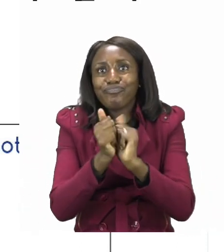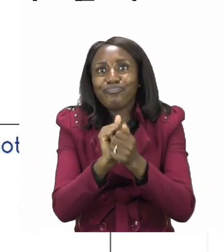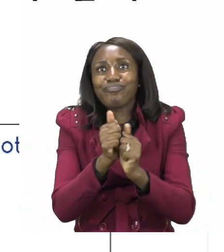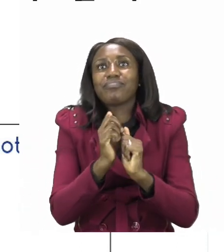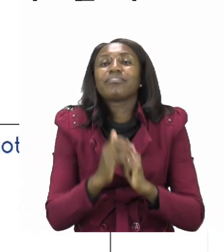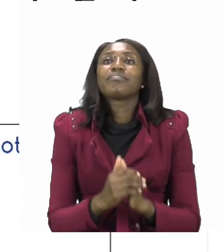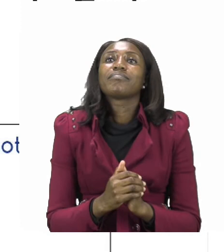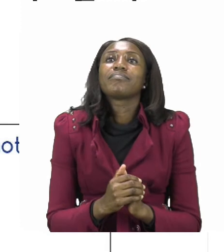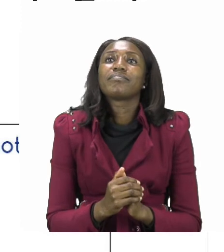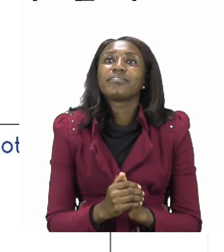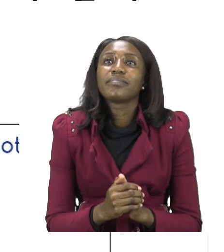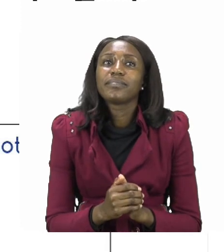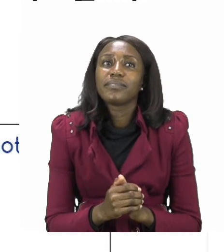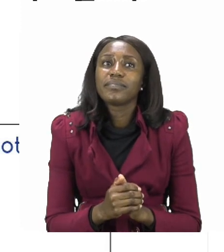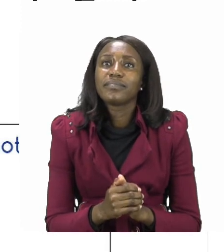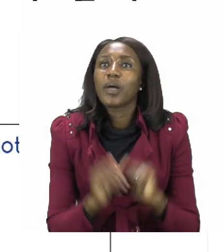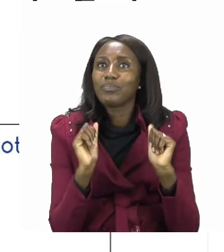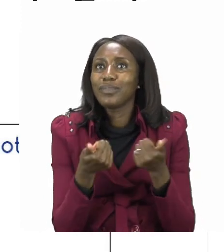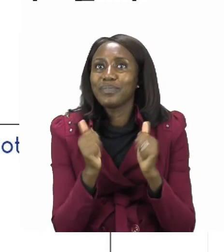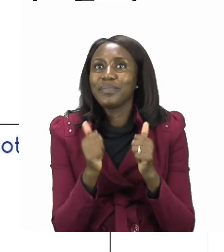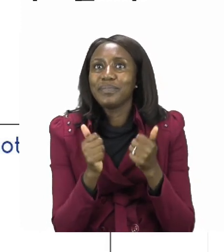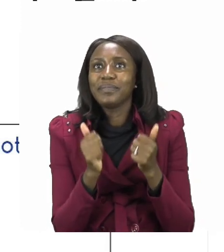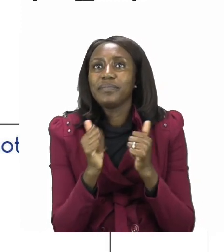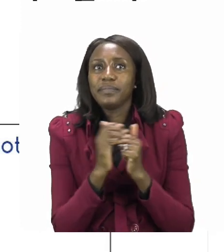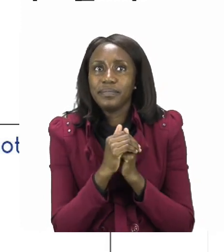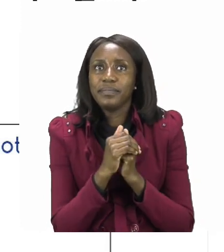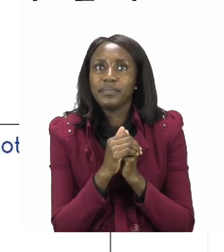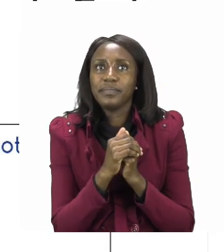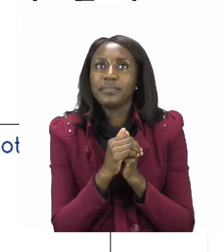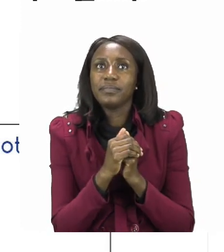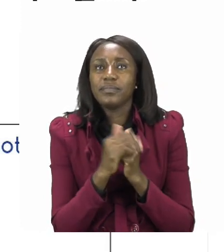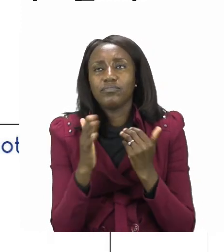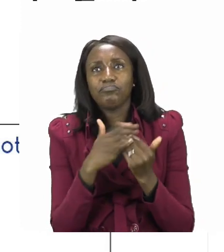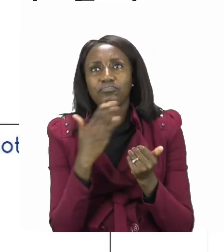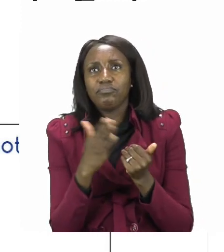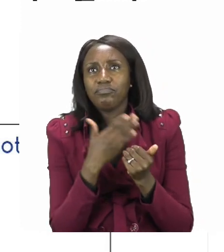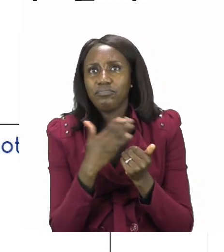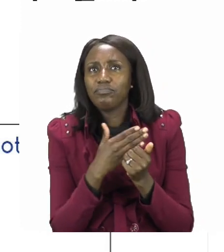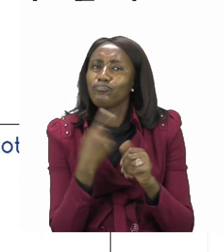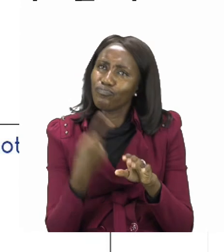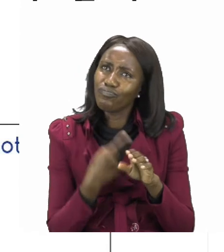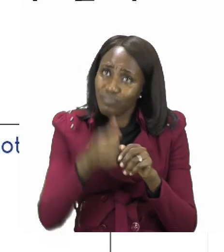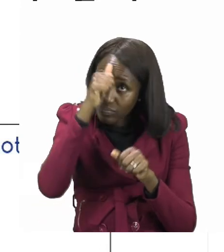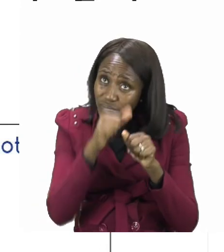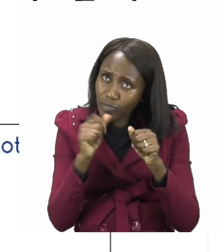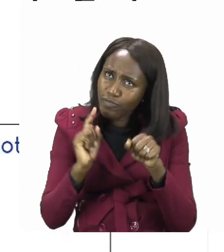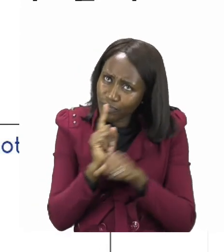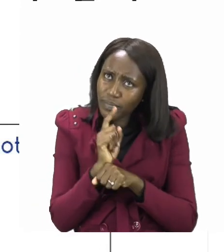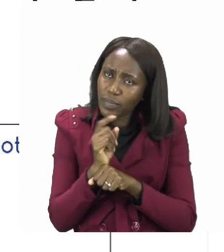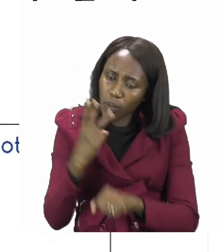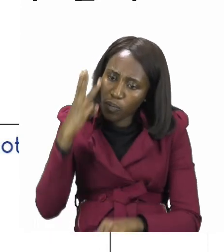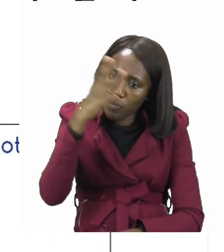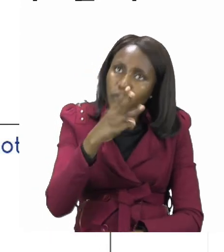fair. Well done, everyone. So this is very simple. All you have to remember is put the word